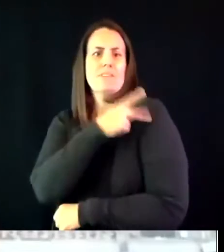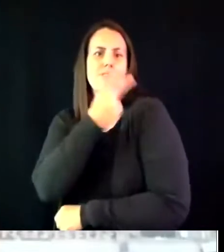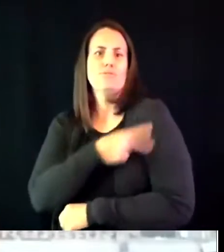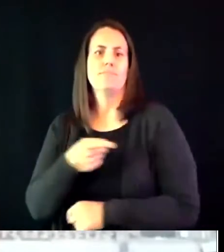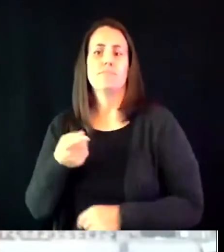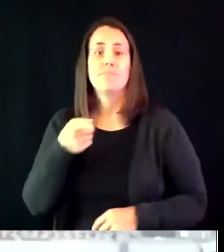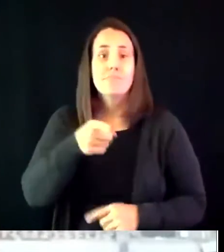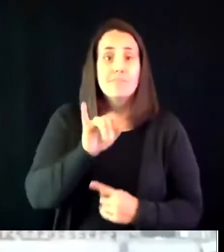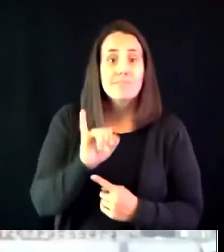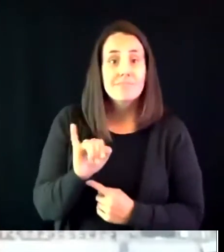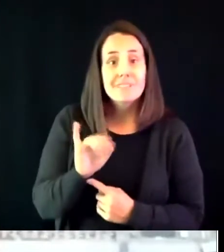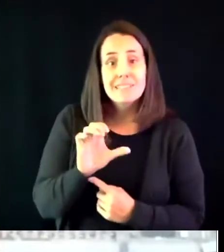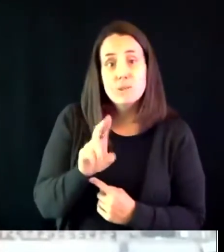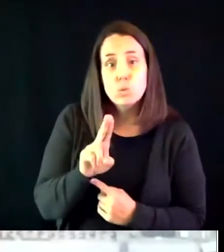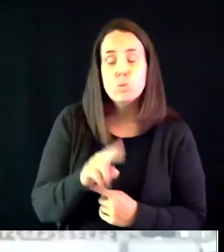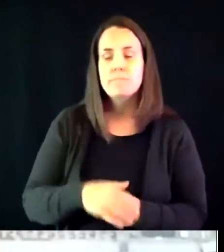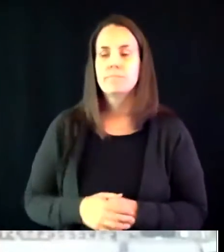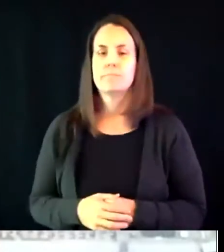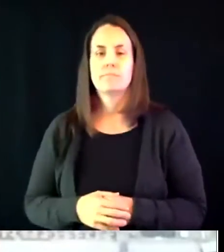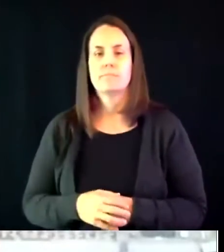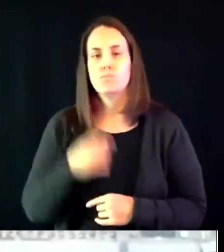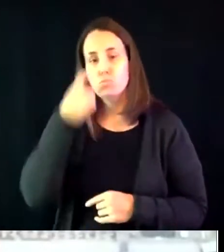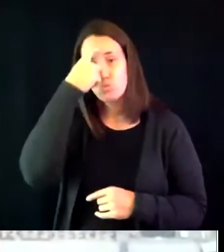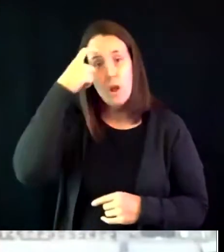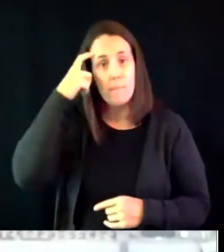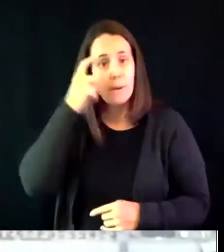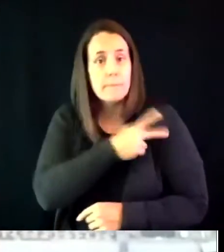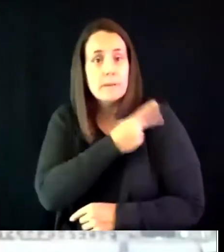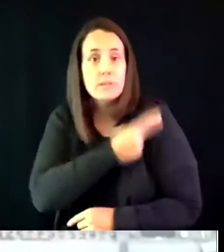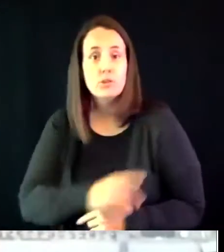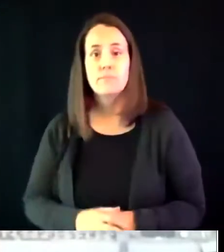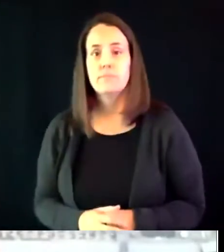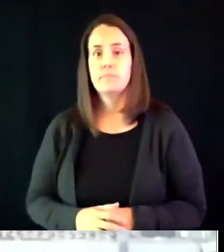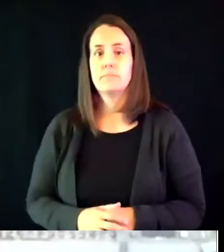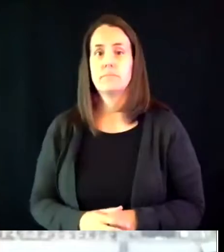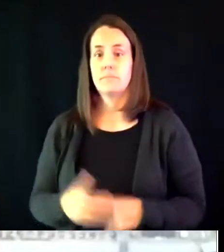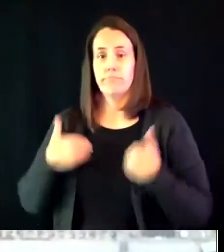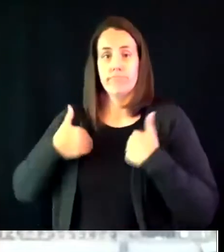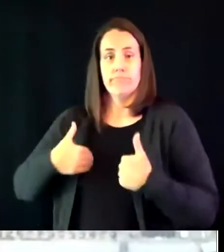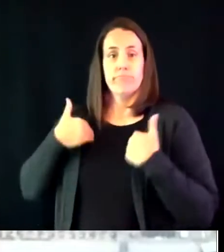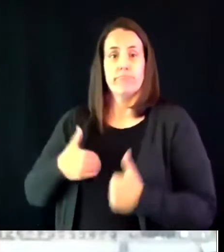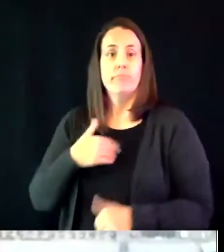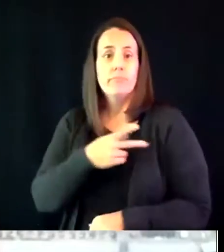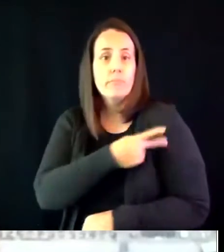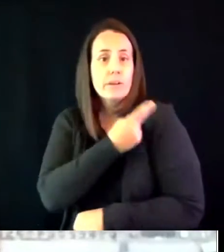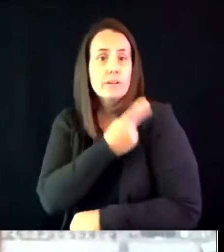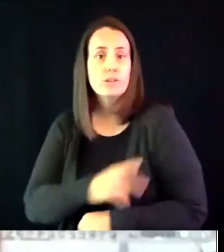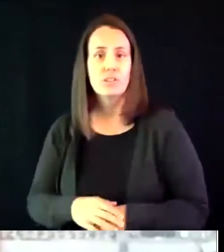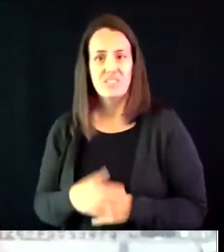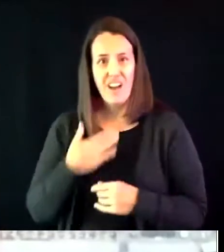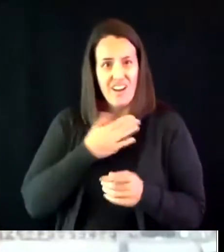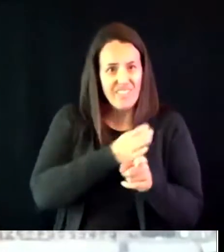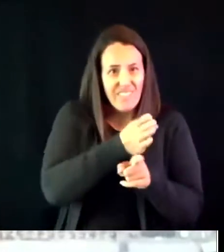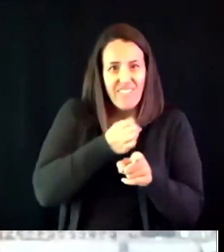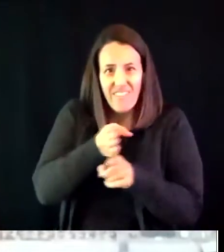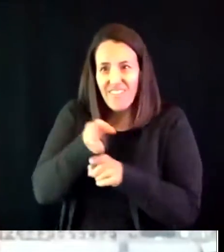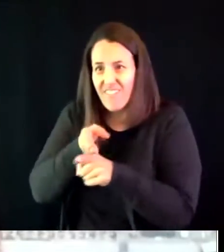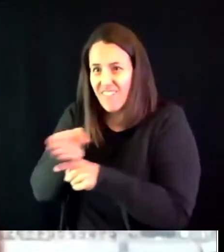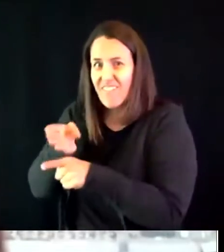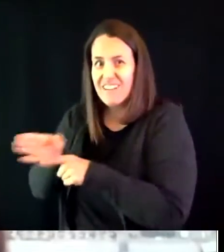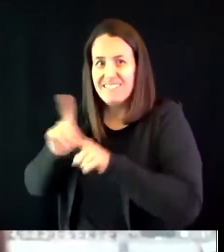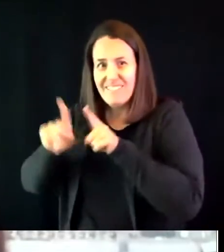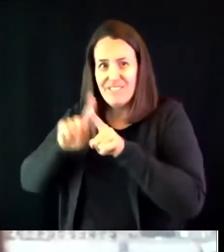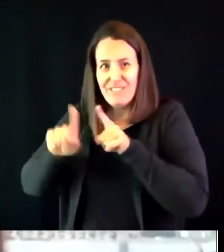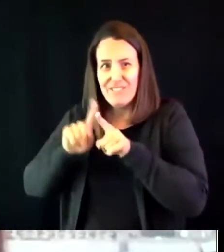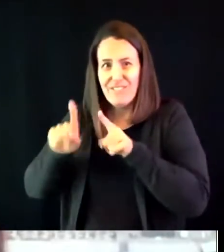still having babies. So hospitals are going through that process right now in terms of predicting how many